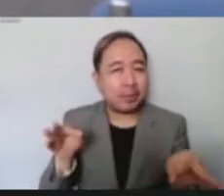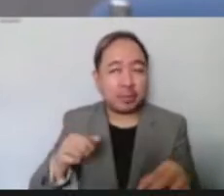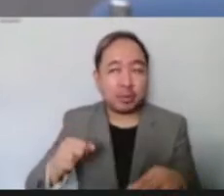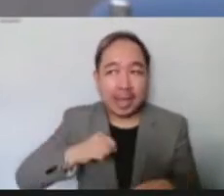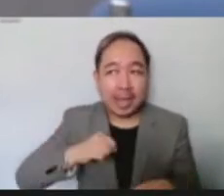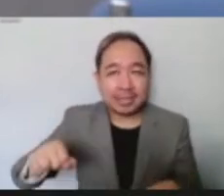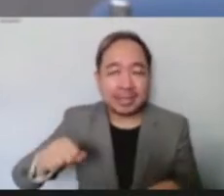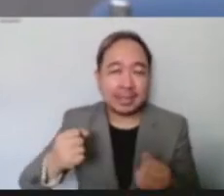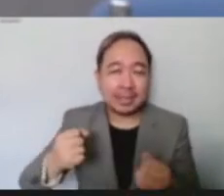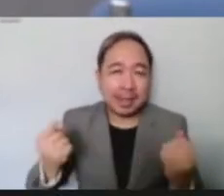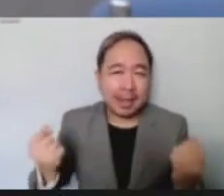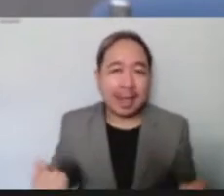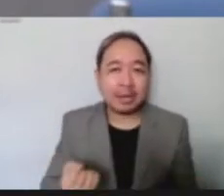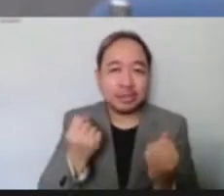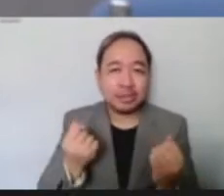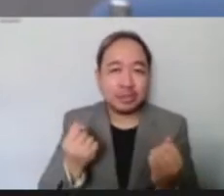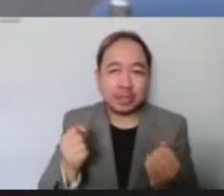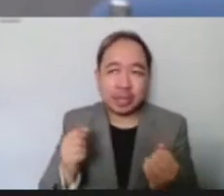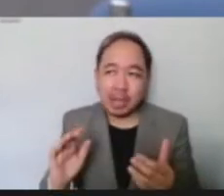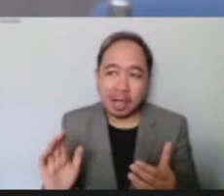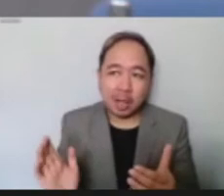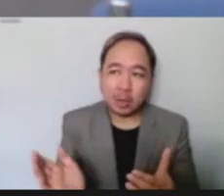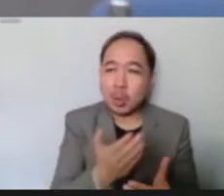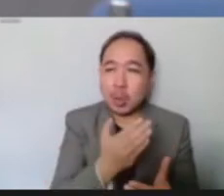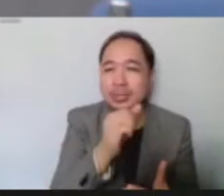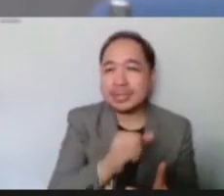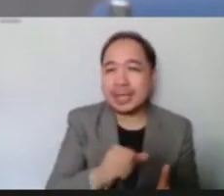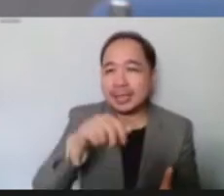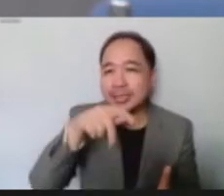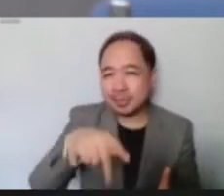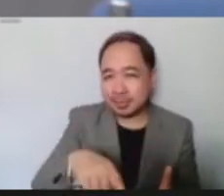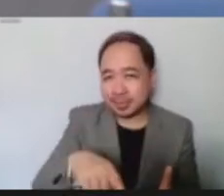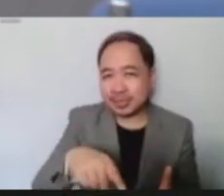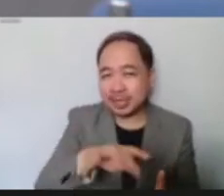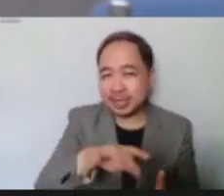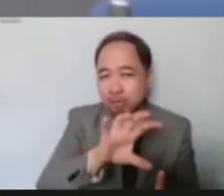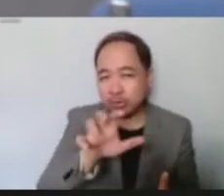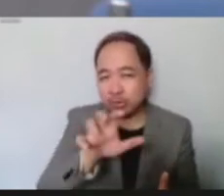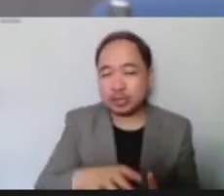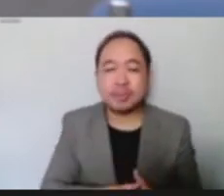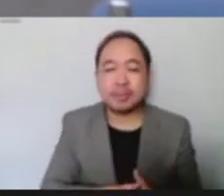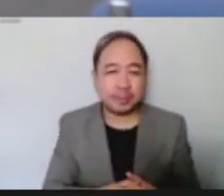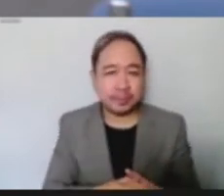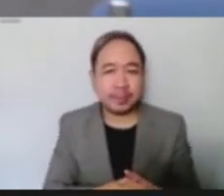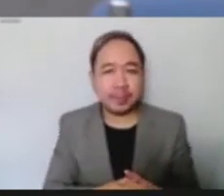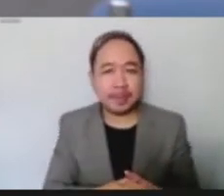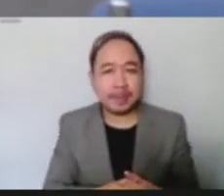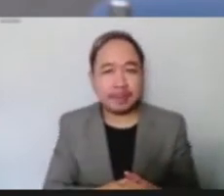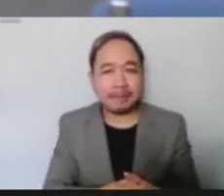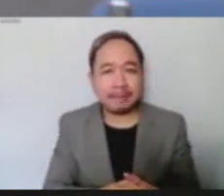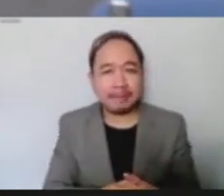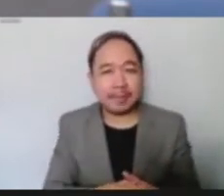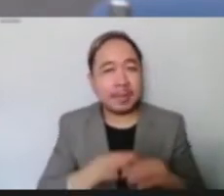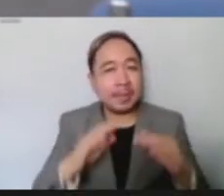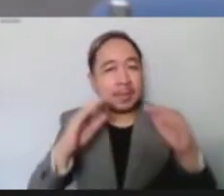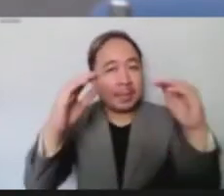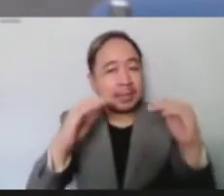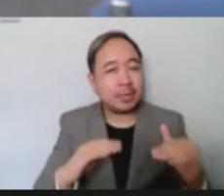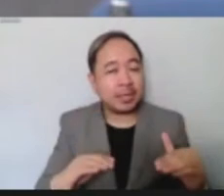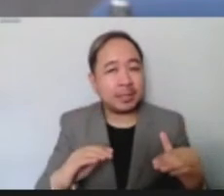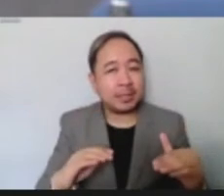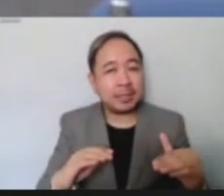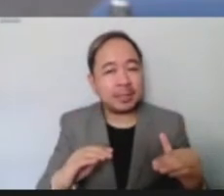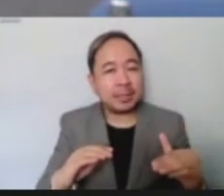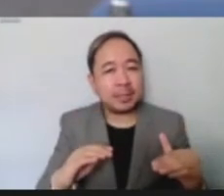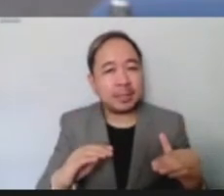action across the asia-pacific region and then in key and mental areas so